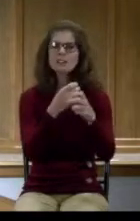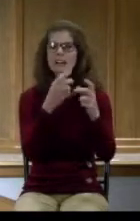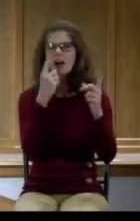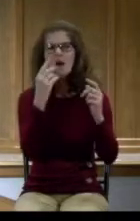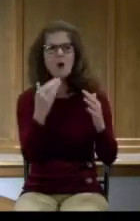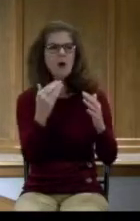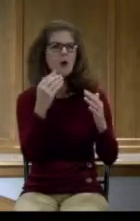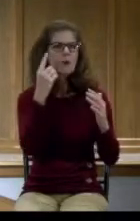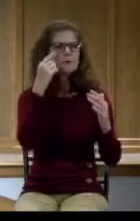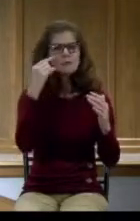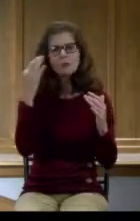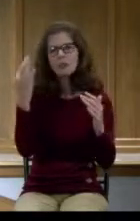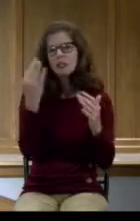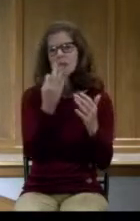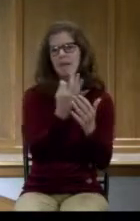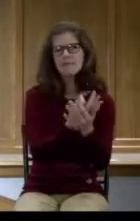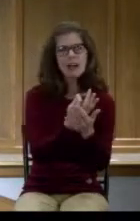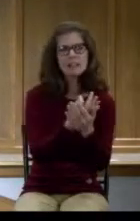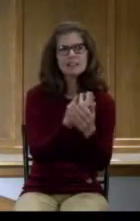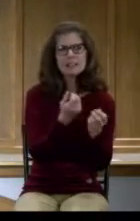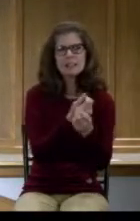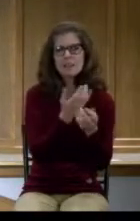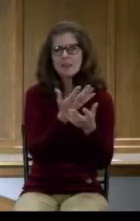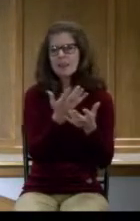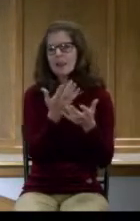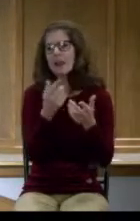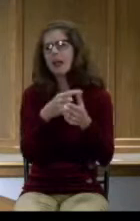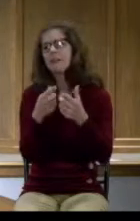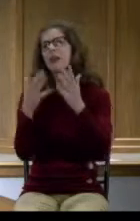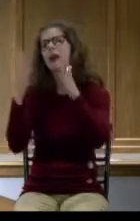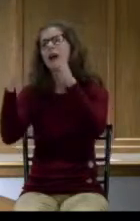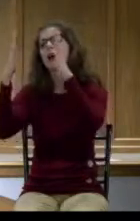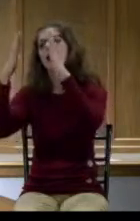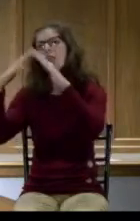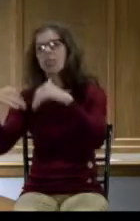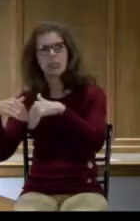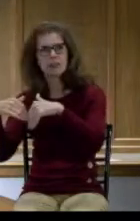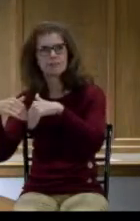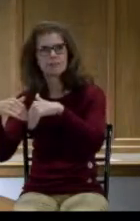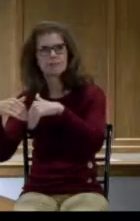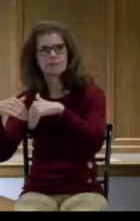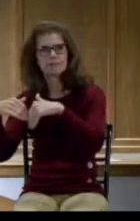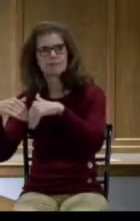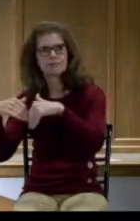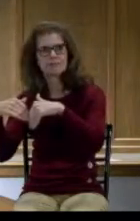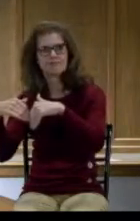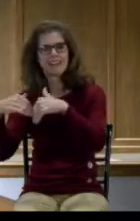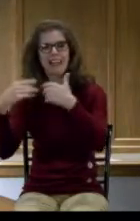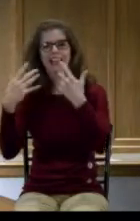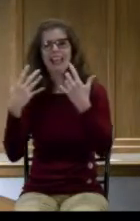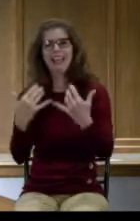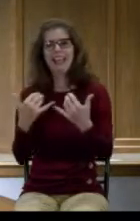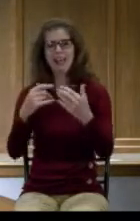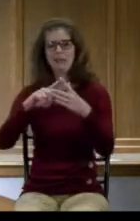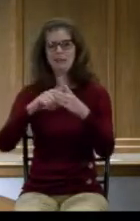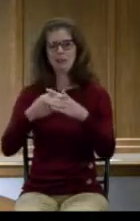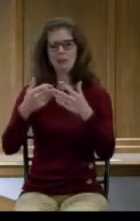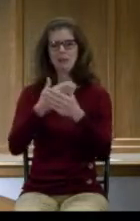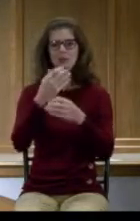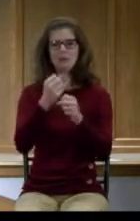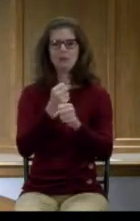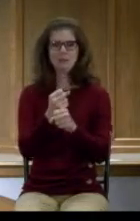finances, a lot of it came crashing to the ground. And as we begin the new year, I want to highlight a